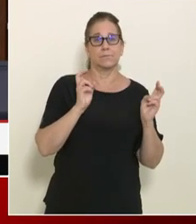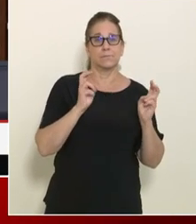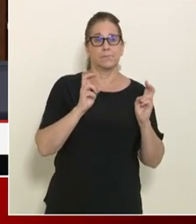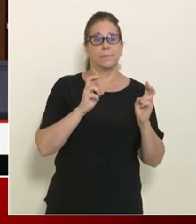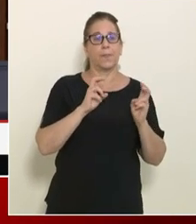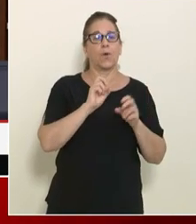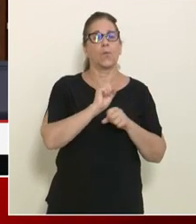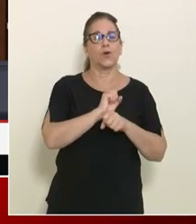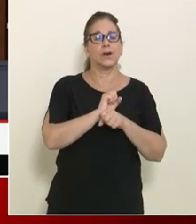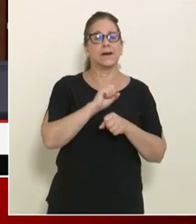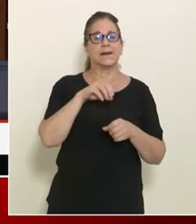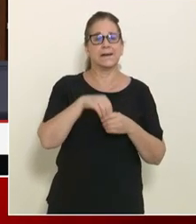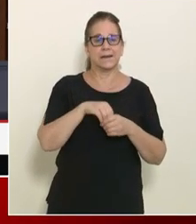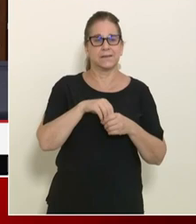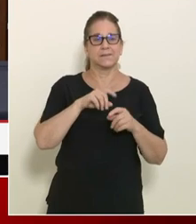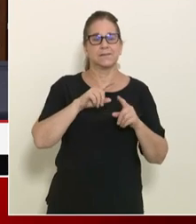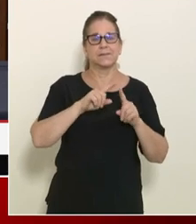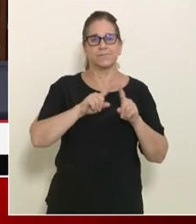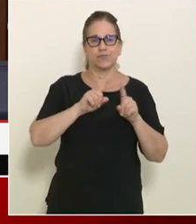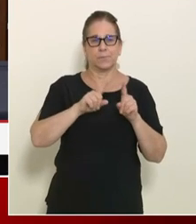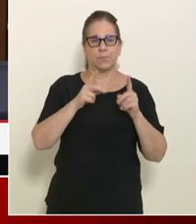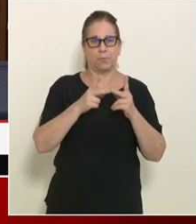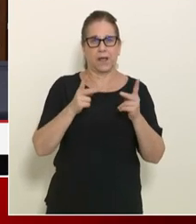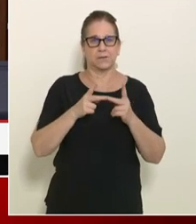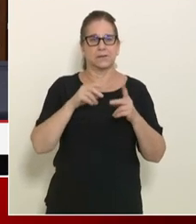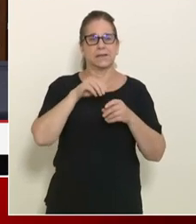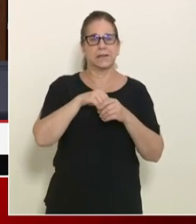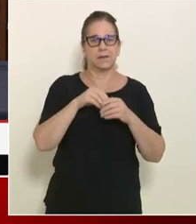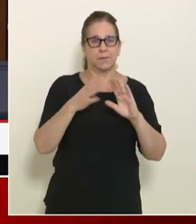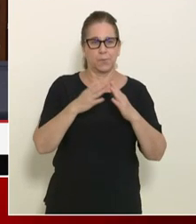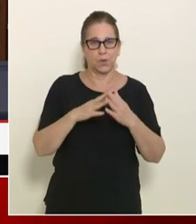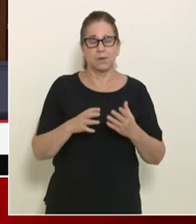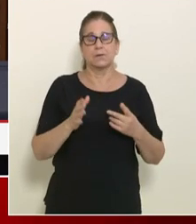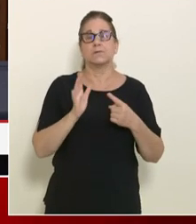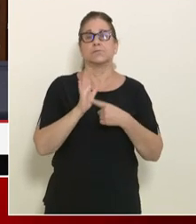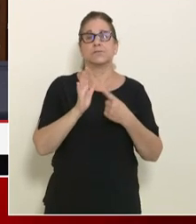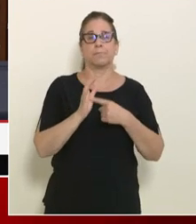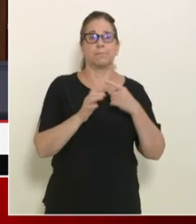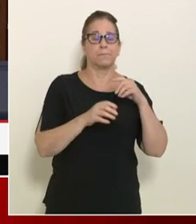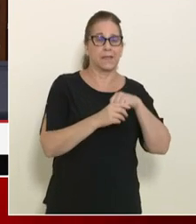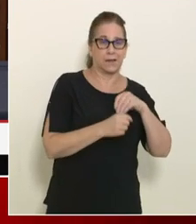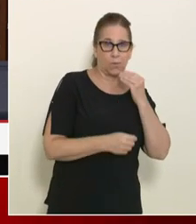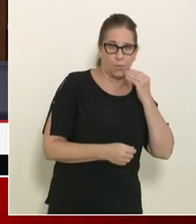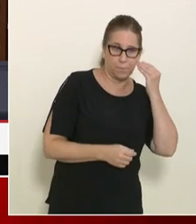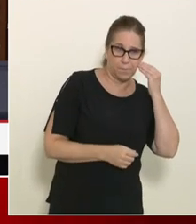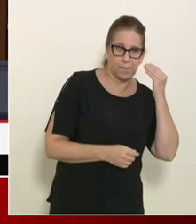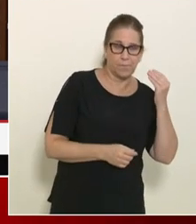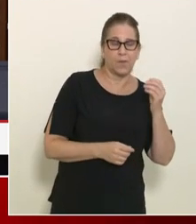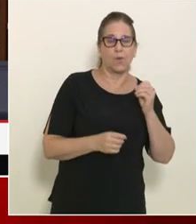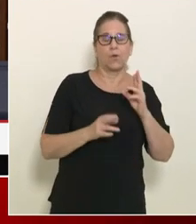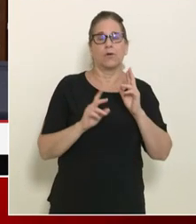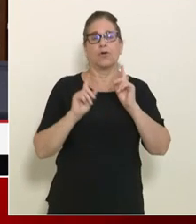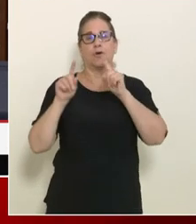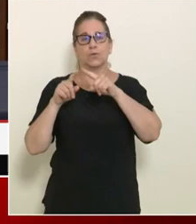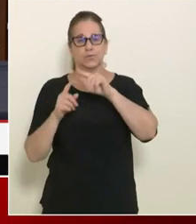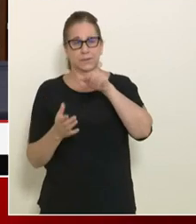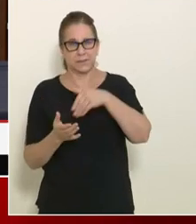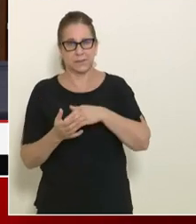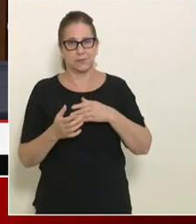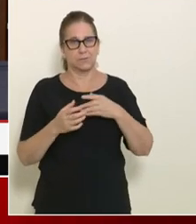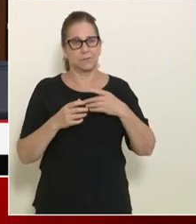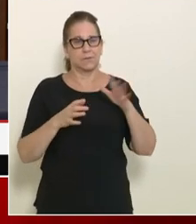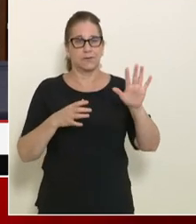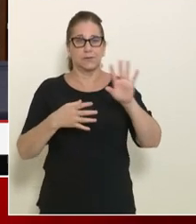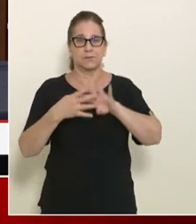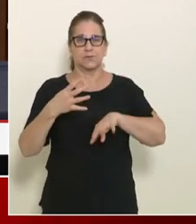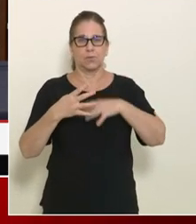all of those venues. They're working in the communities. They are going where people need them to be to provide those services.